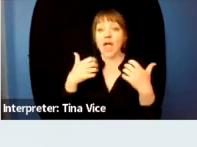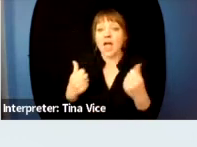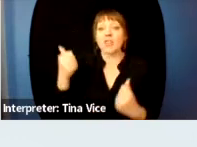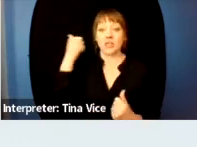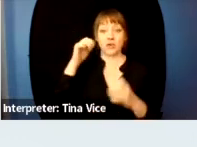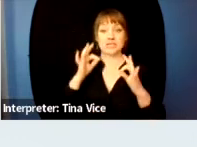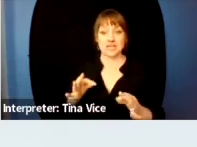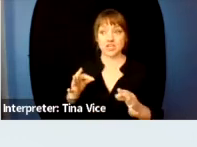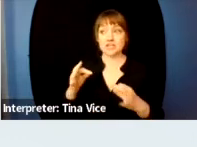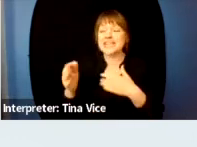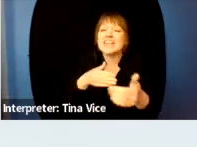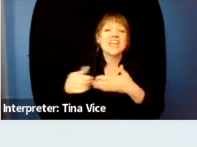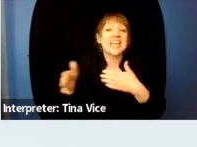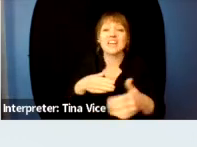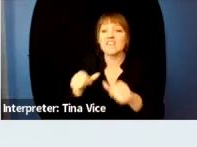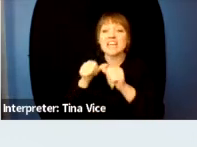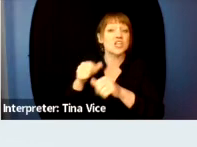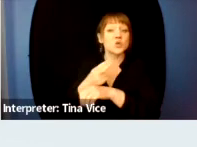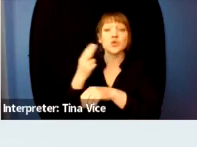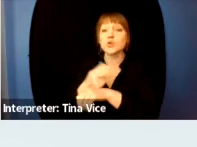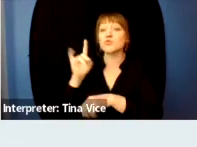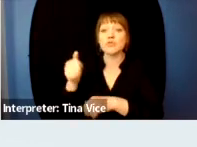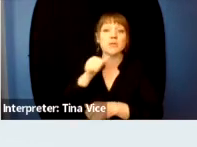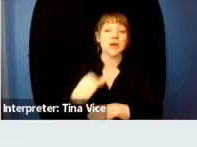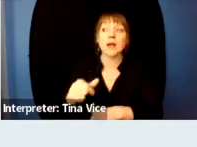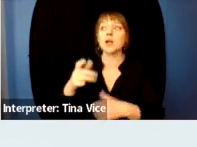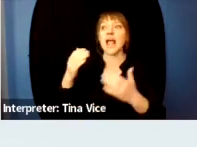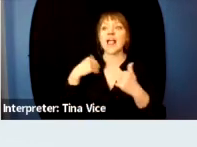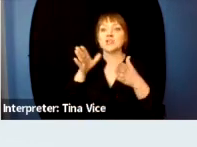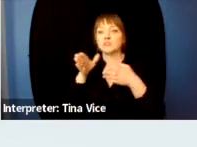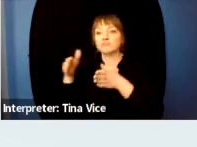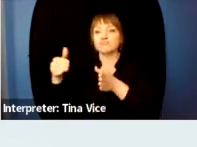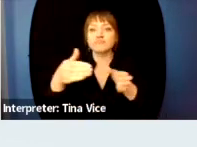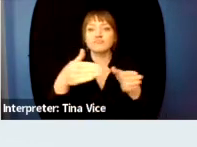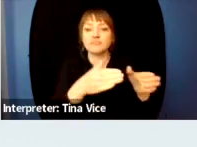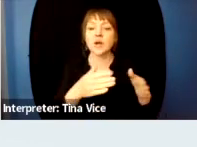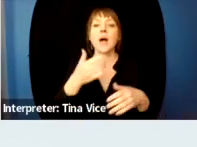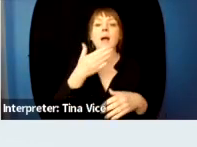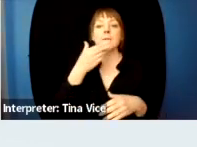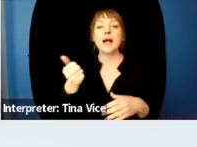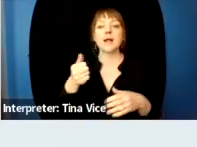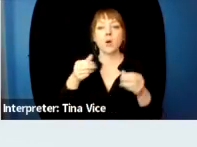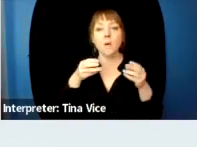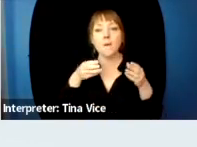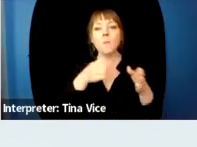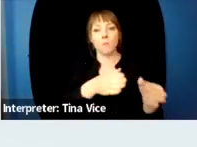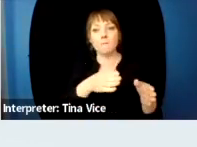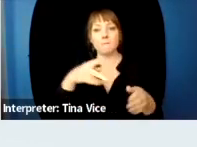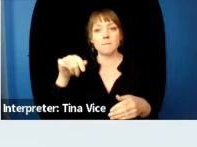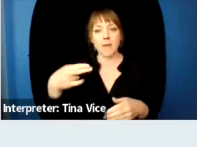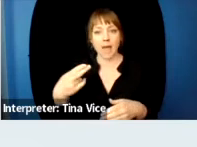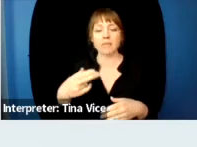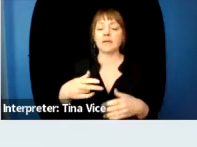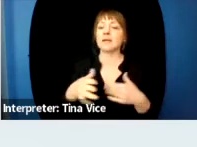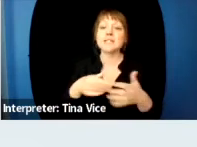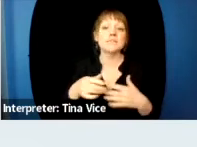drugs, in order to have them be on a good pathway to healthier lifestyles. Regardless of how much you disagree with